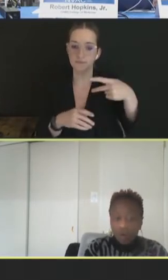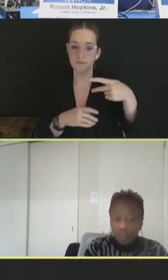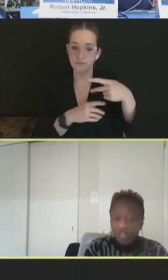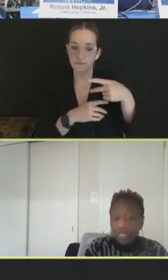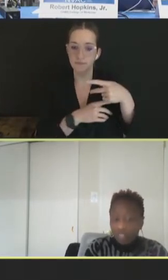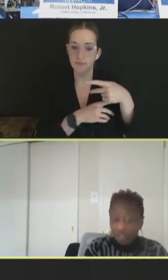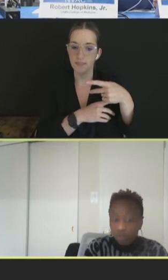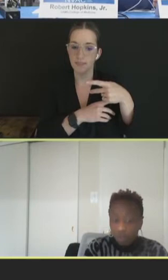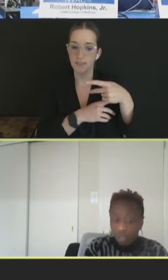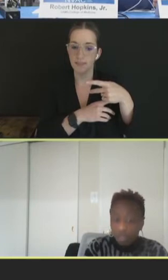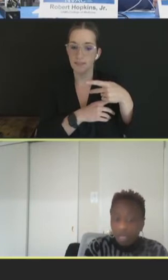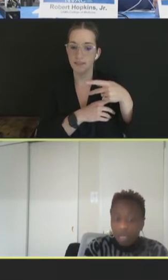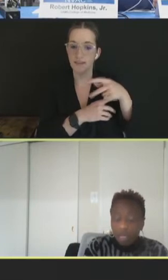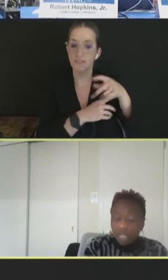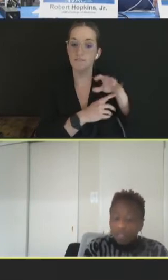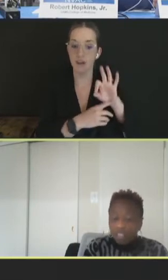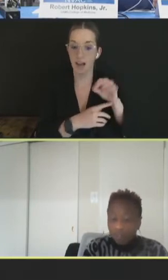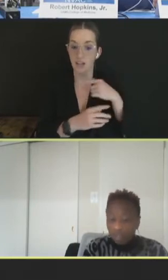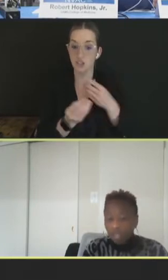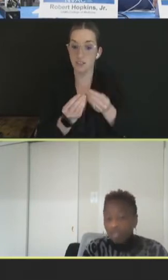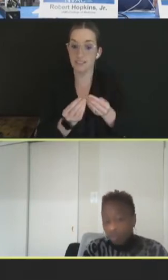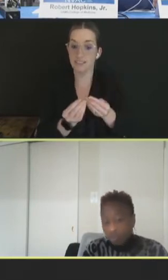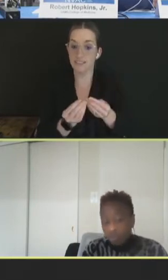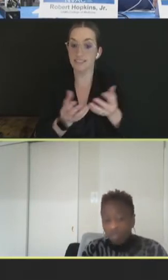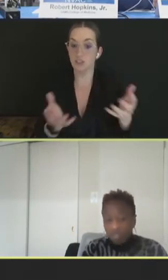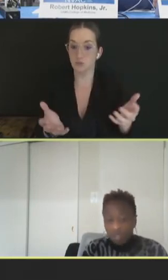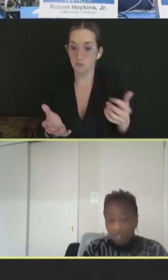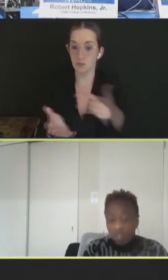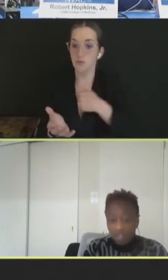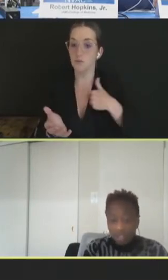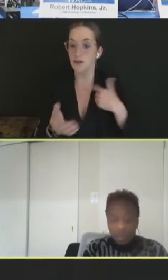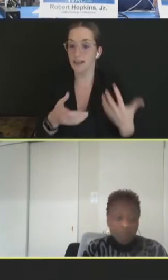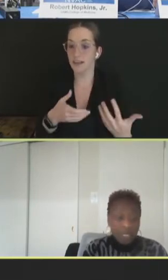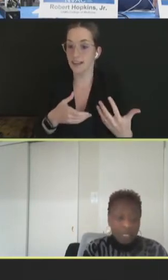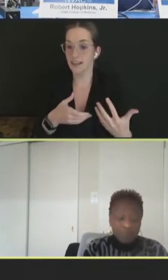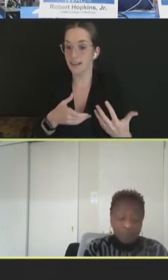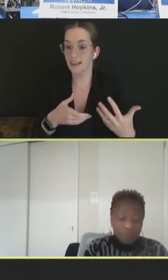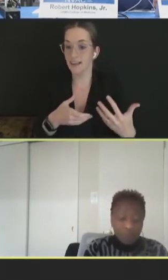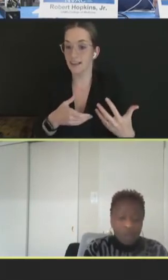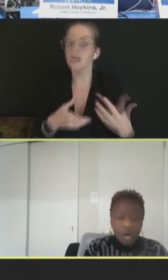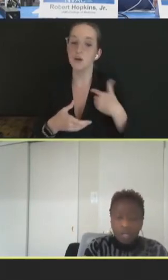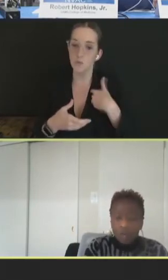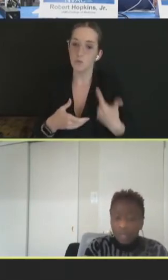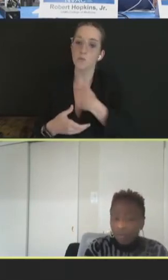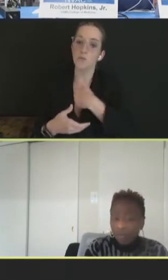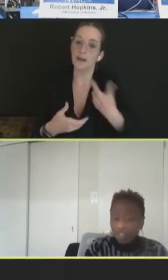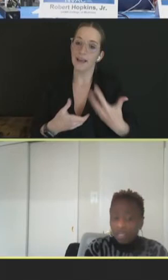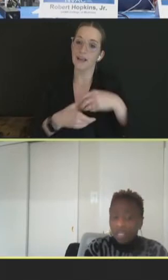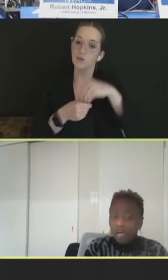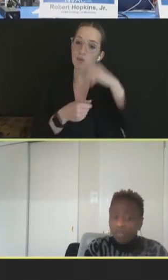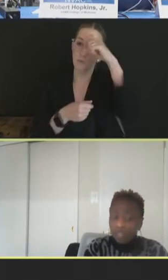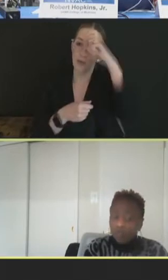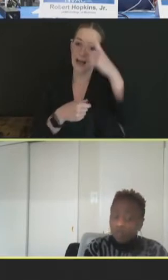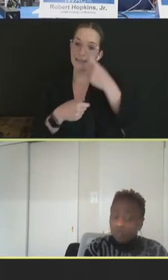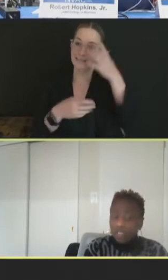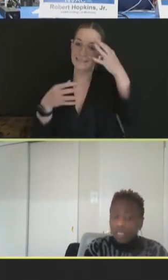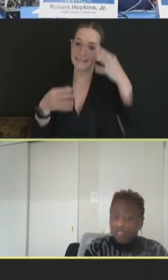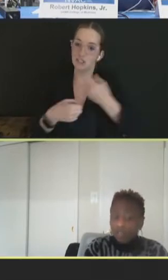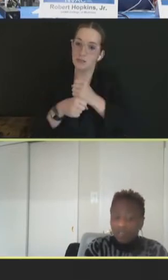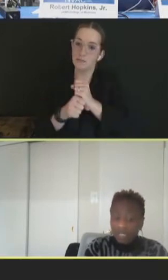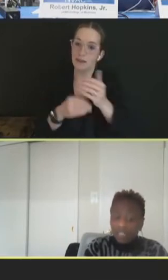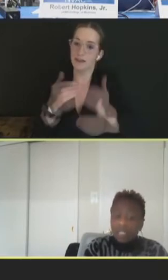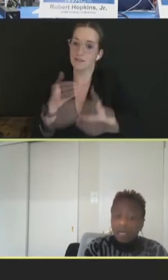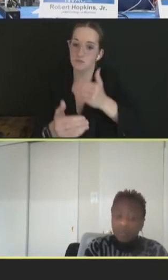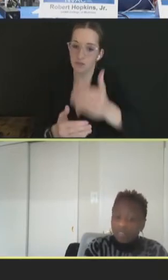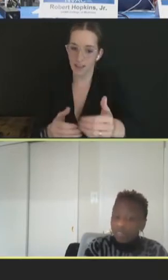Pfizer-BioNTech ordering and distribution, including developing tools to assist decision-making. Ongoing information and update of